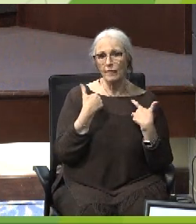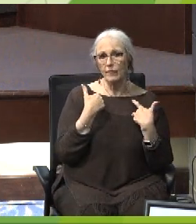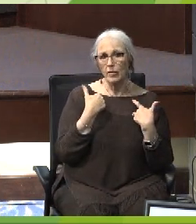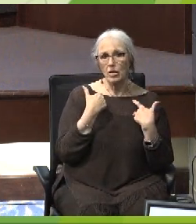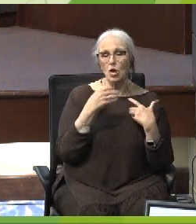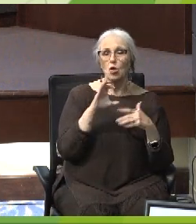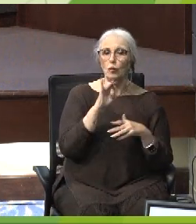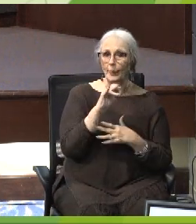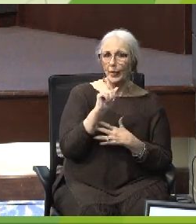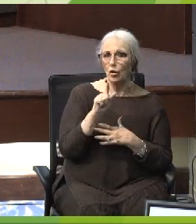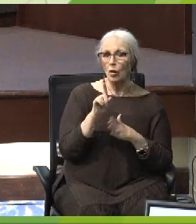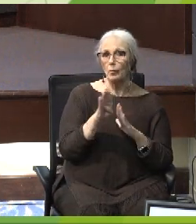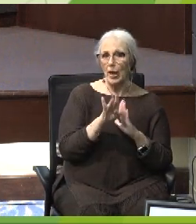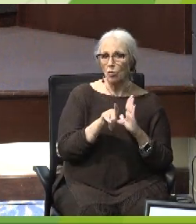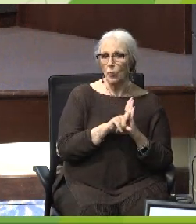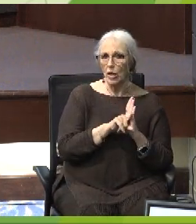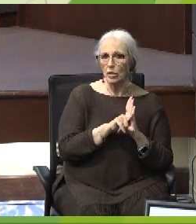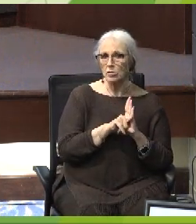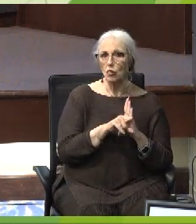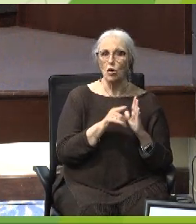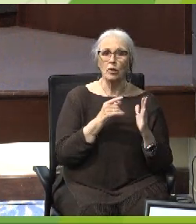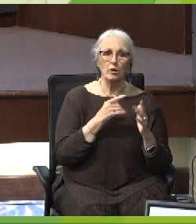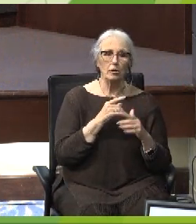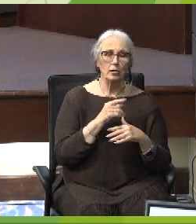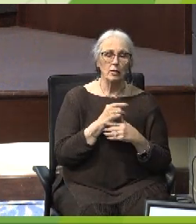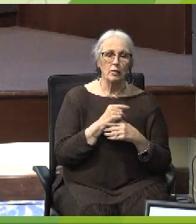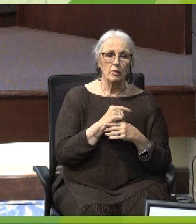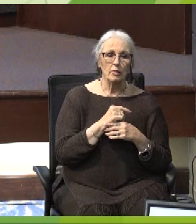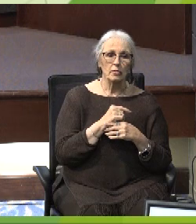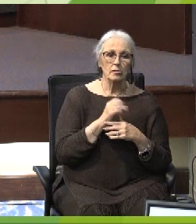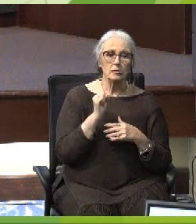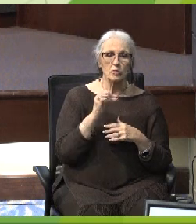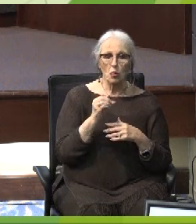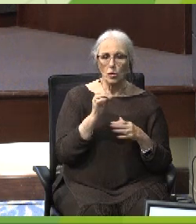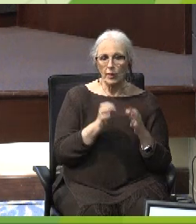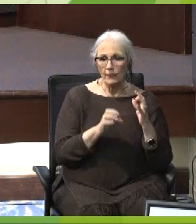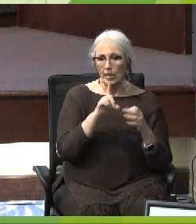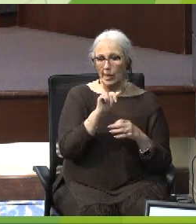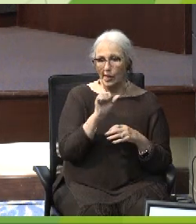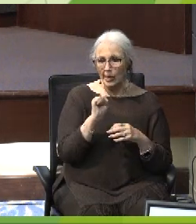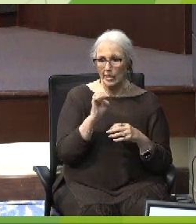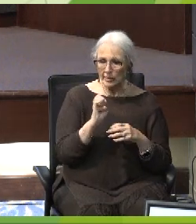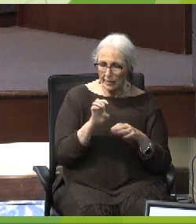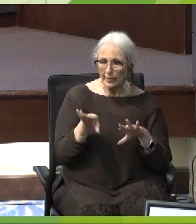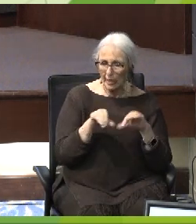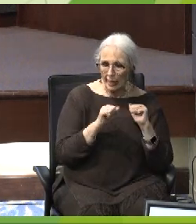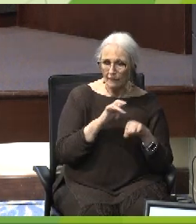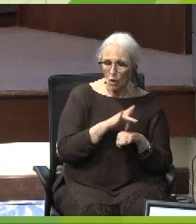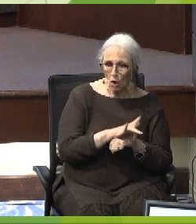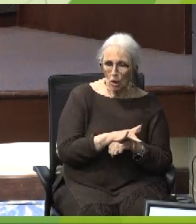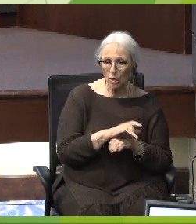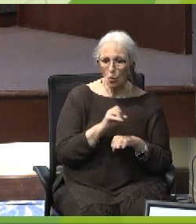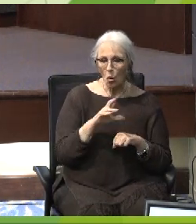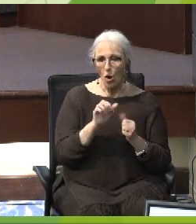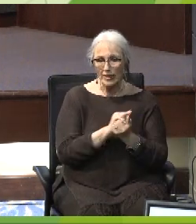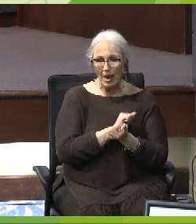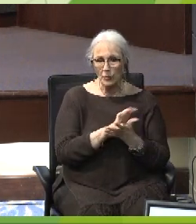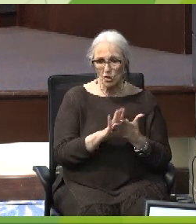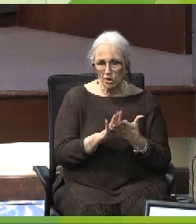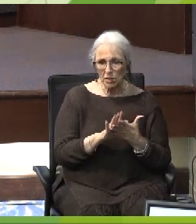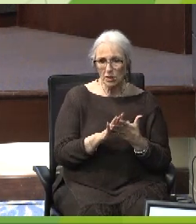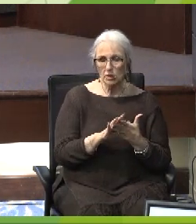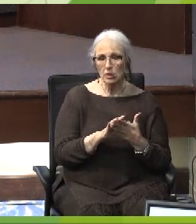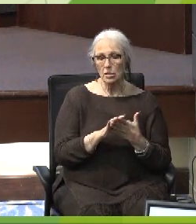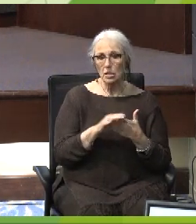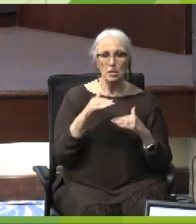criminal backgrounds. And what it does is if there's a negative outcome to a lease, say they leave early or there's damages that are in